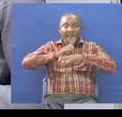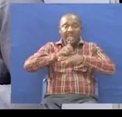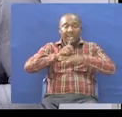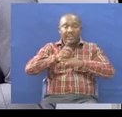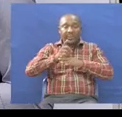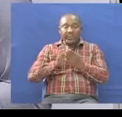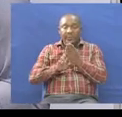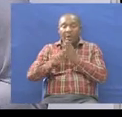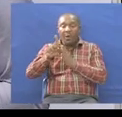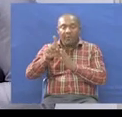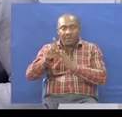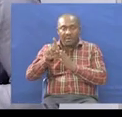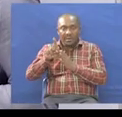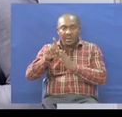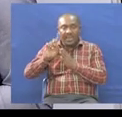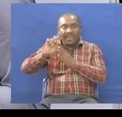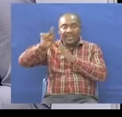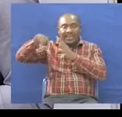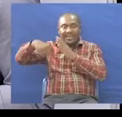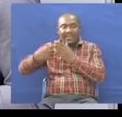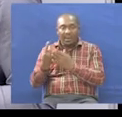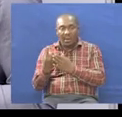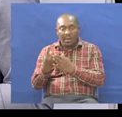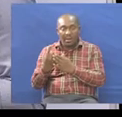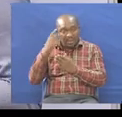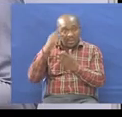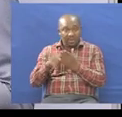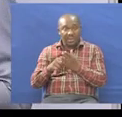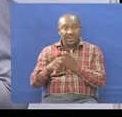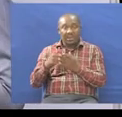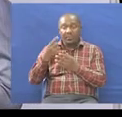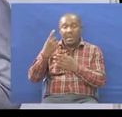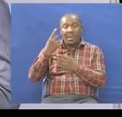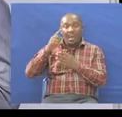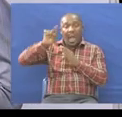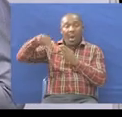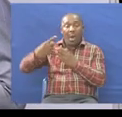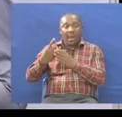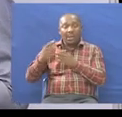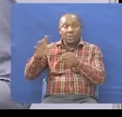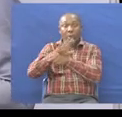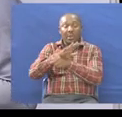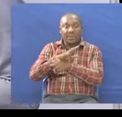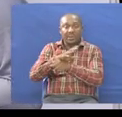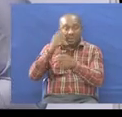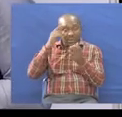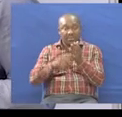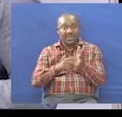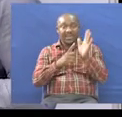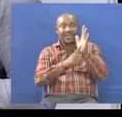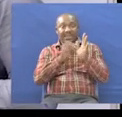passed to get a certain hour. That means the hour is completed. The 1 round of